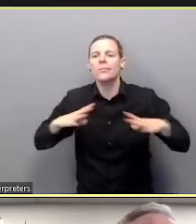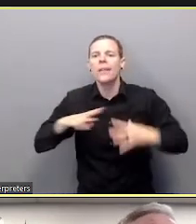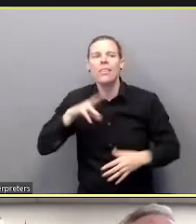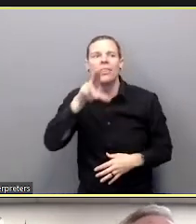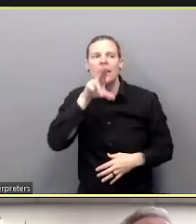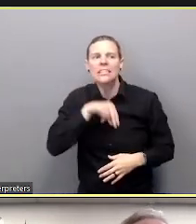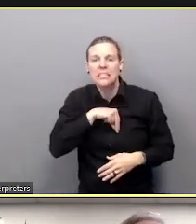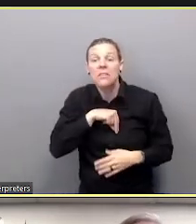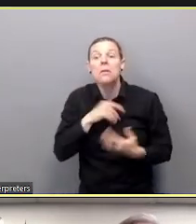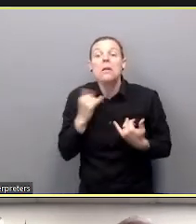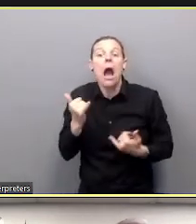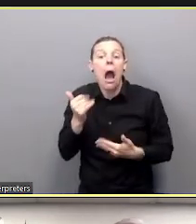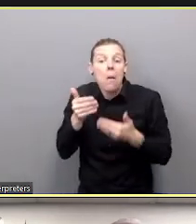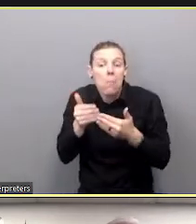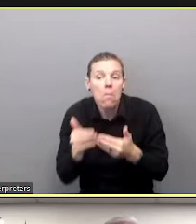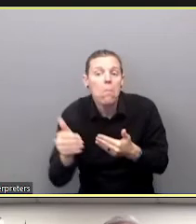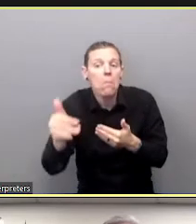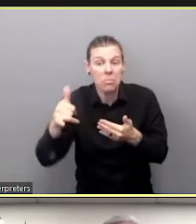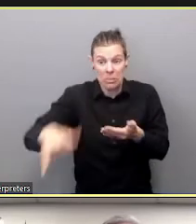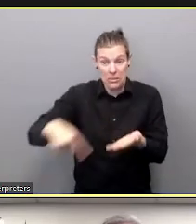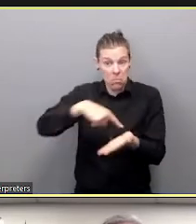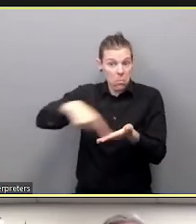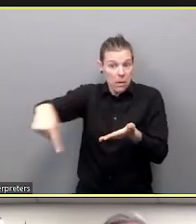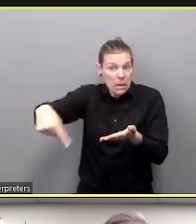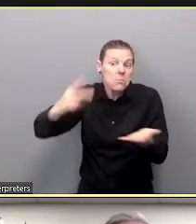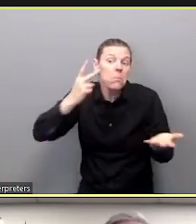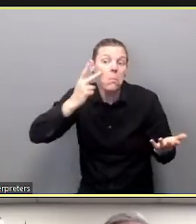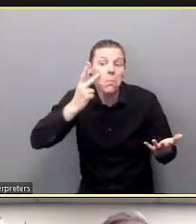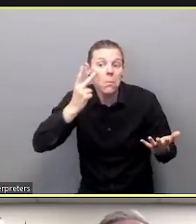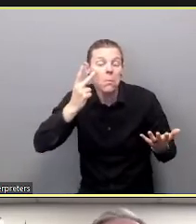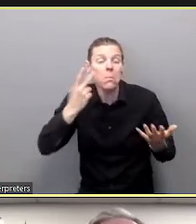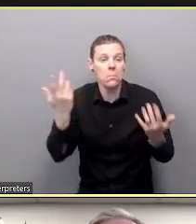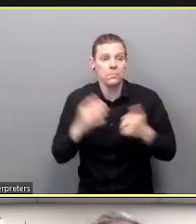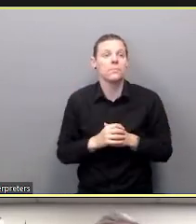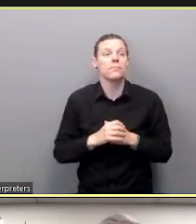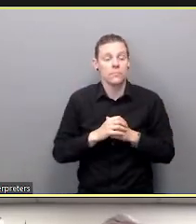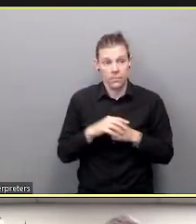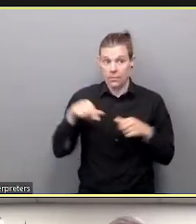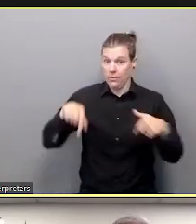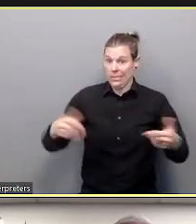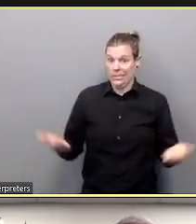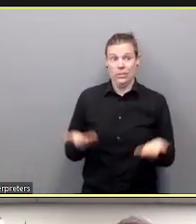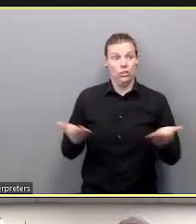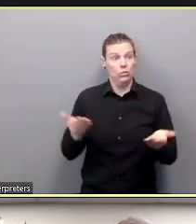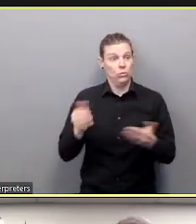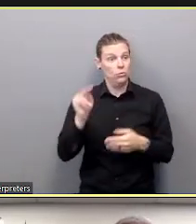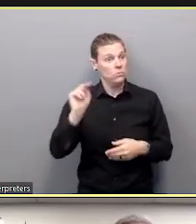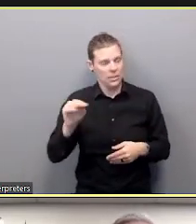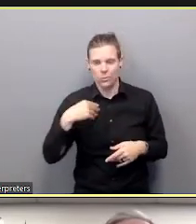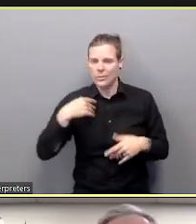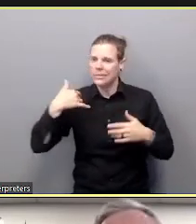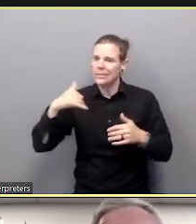the last bar there. But New Mexico continues to run ahead of the national average in both boosters